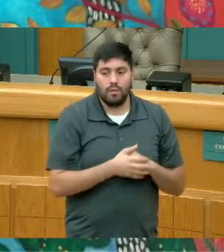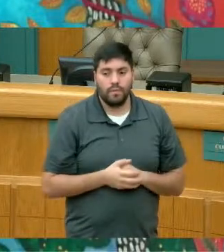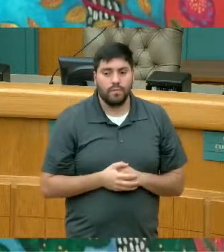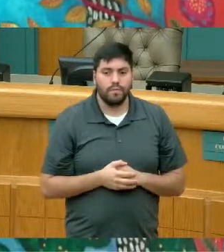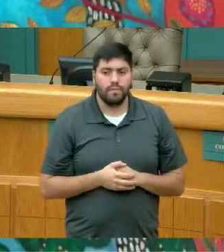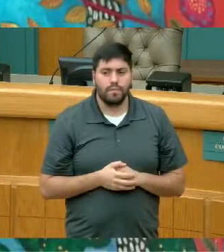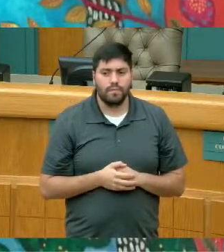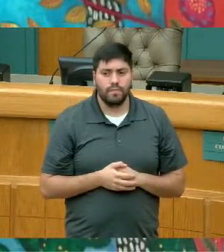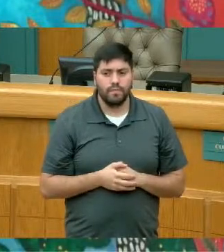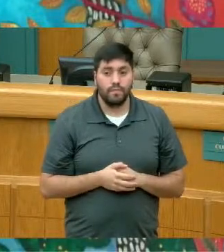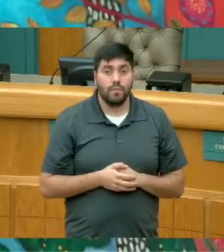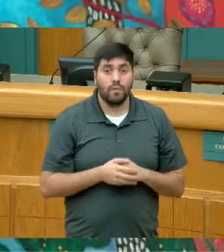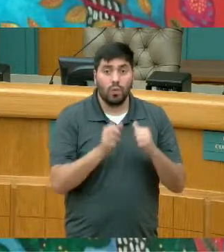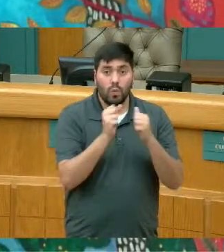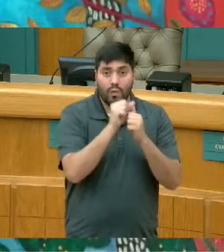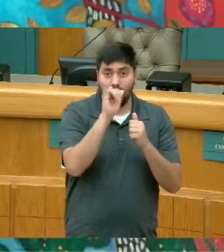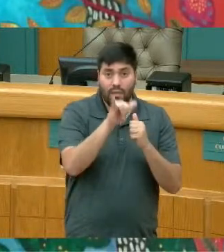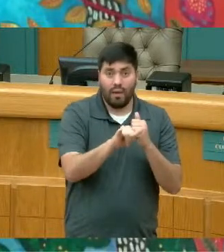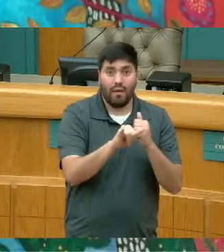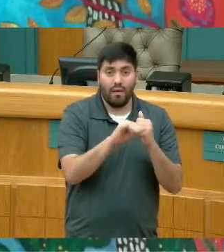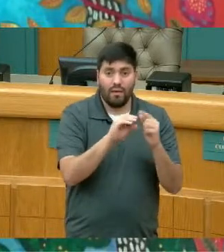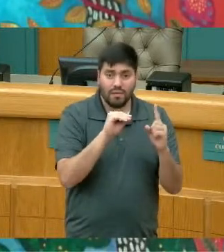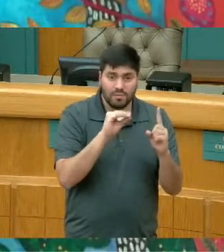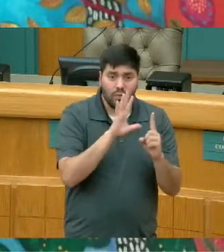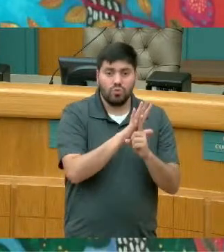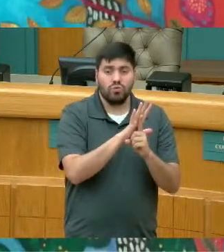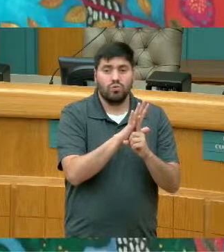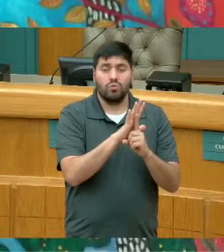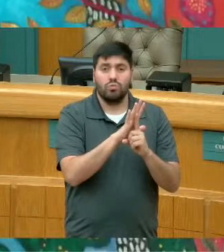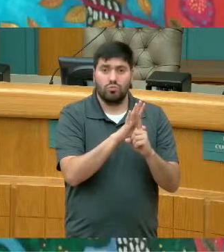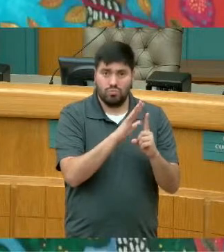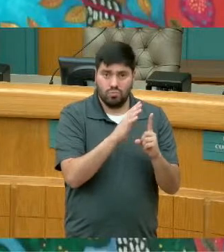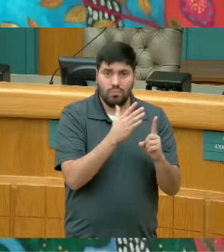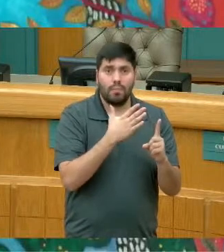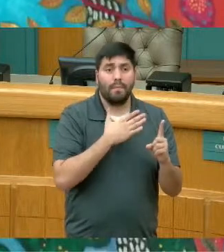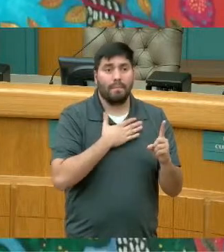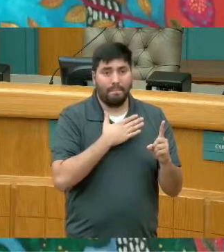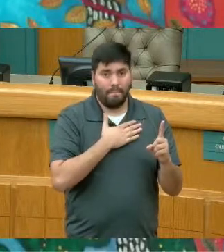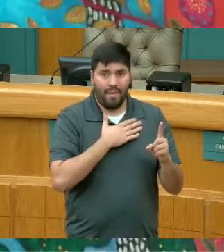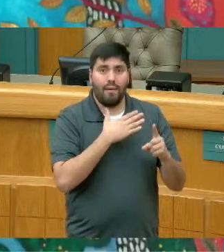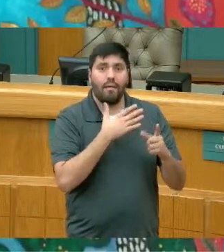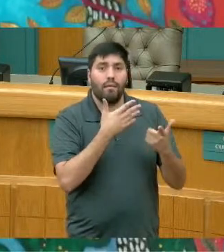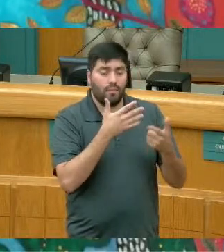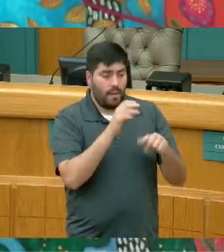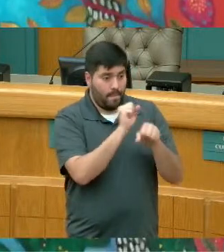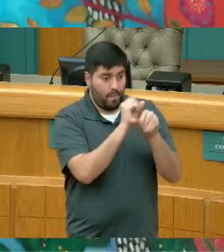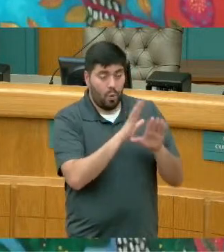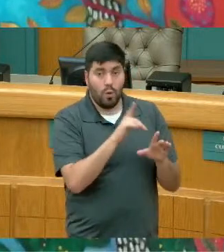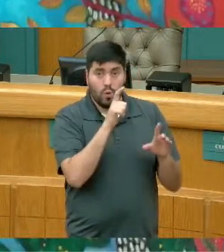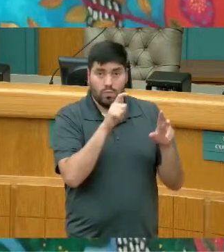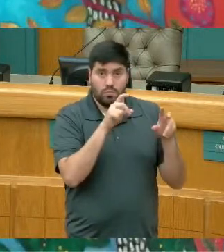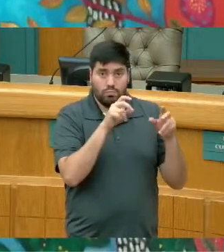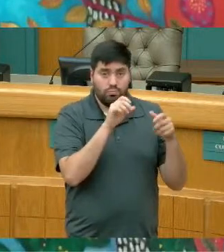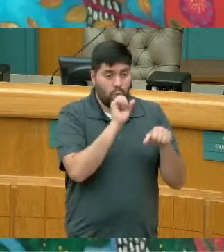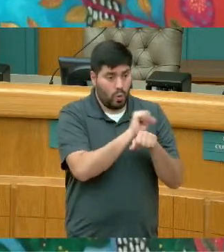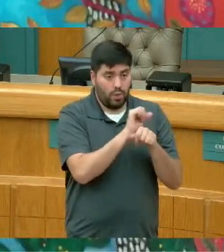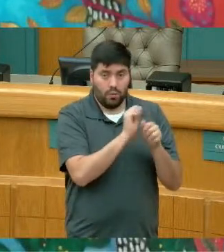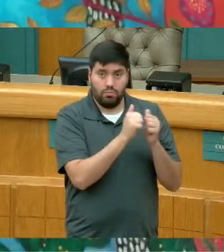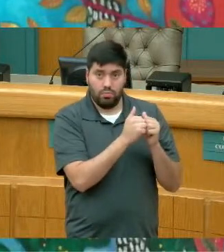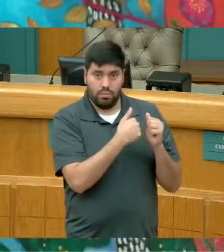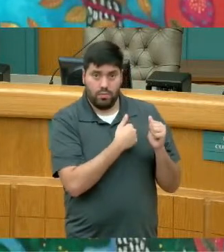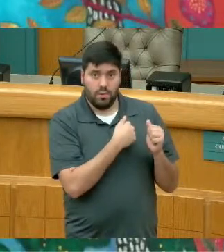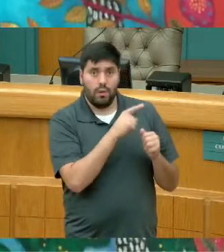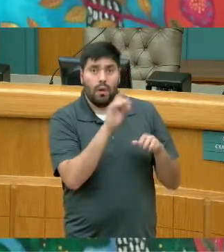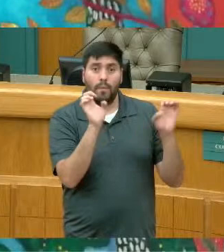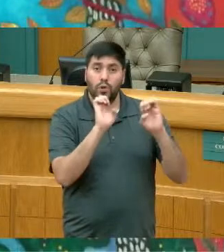began. And with the exposure to my fellow county employee who was working side by side with me in our